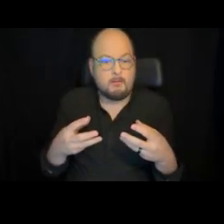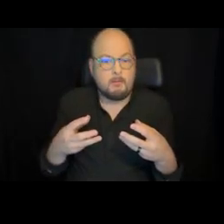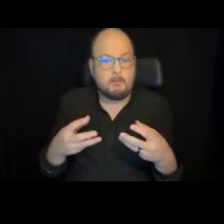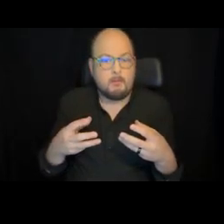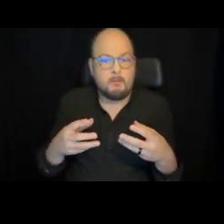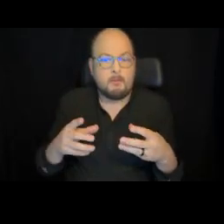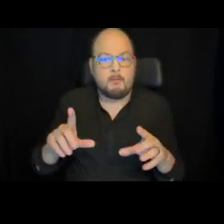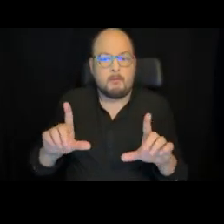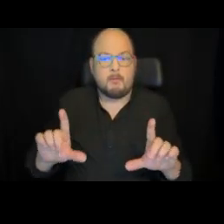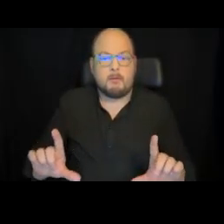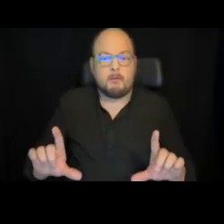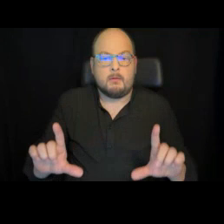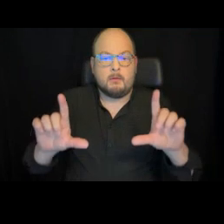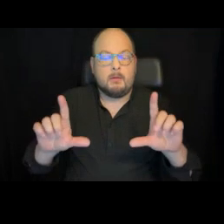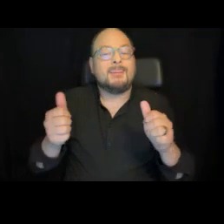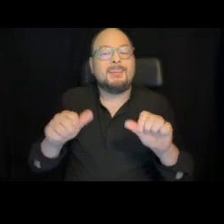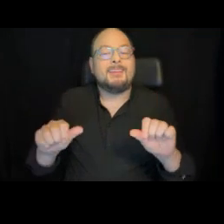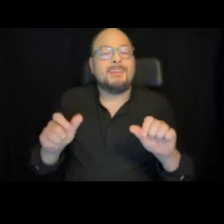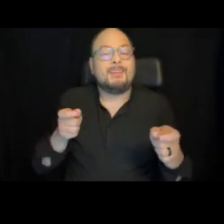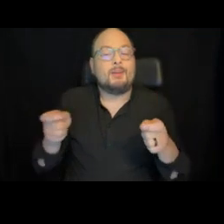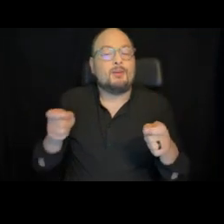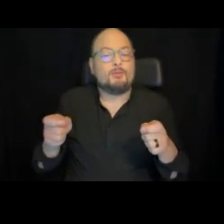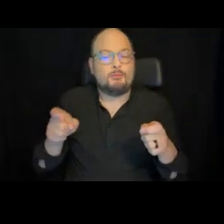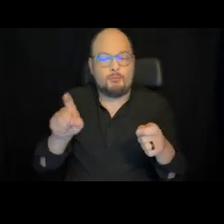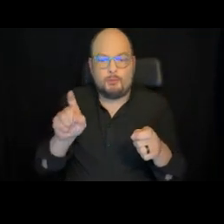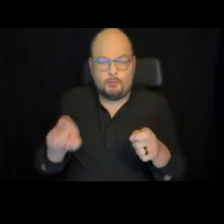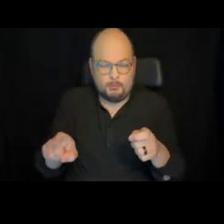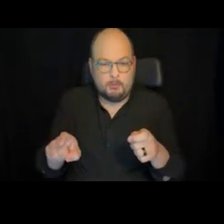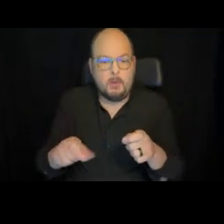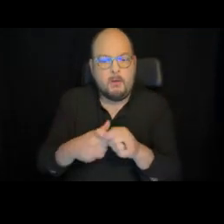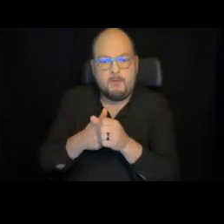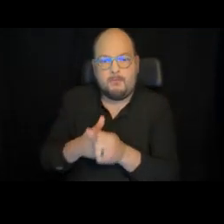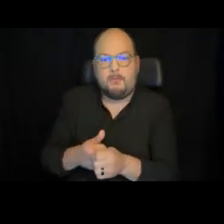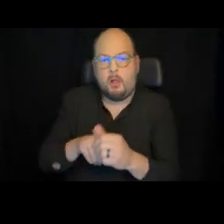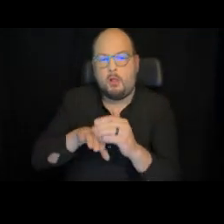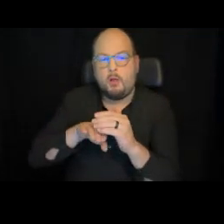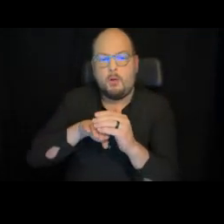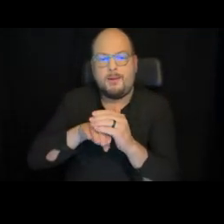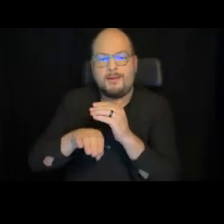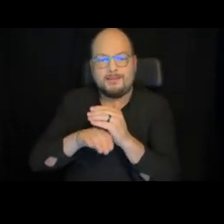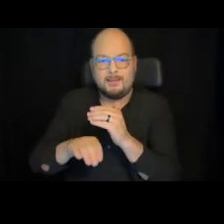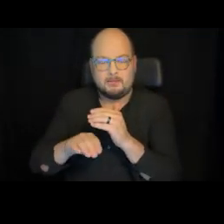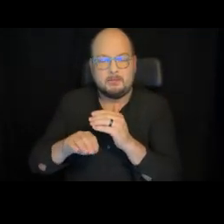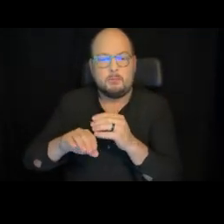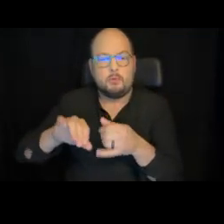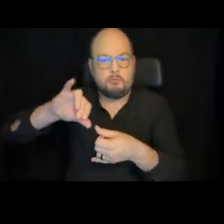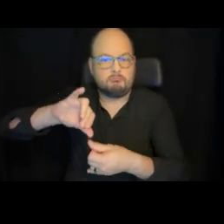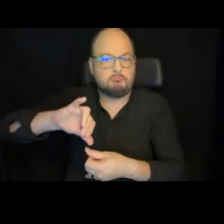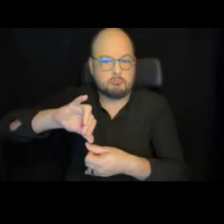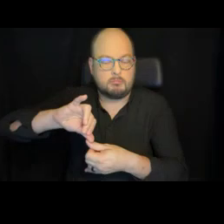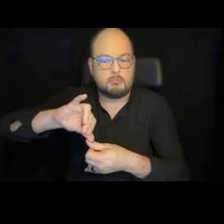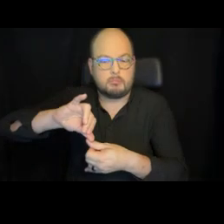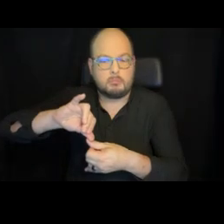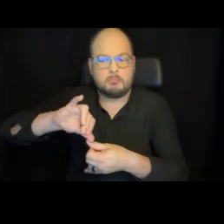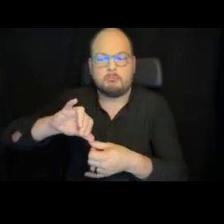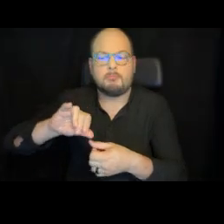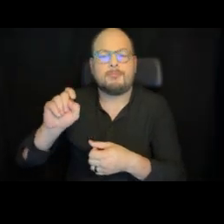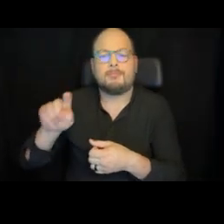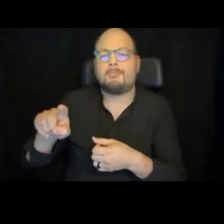the controls on the microwave are within an accessible reach range. Please specify